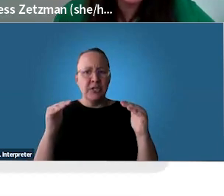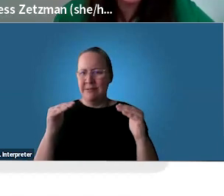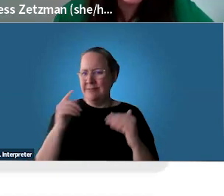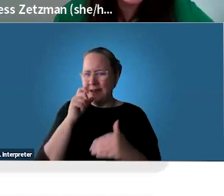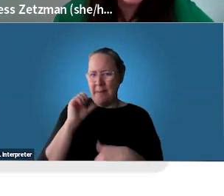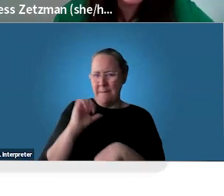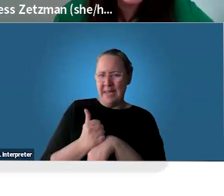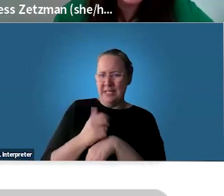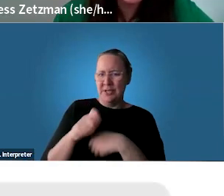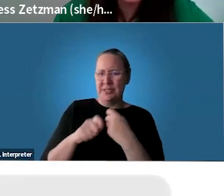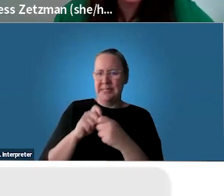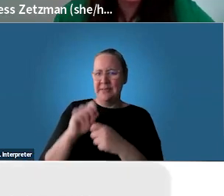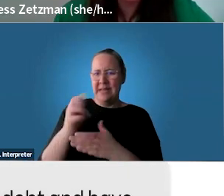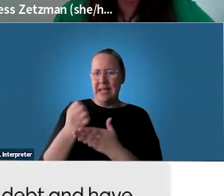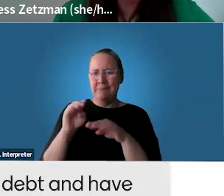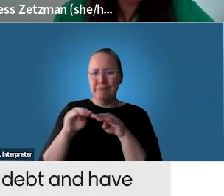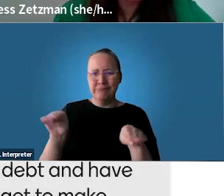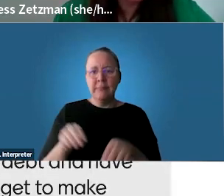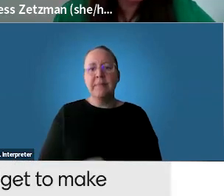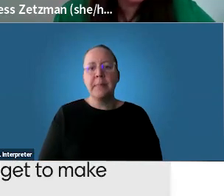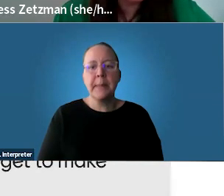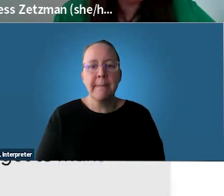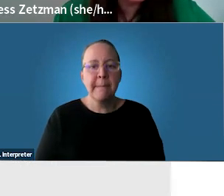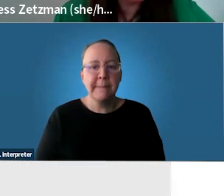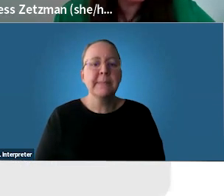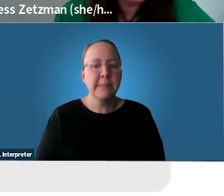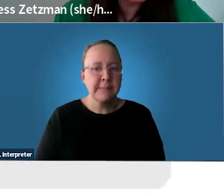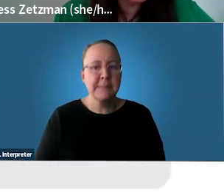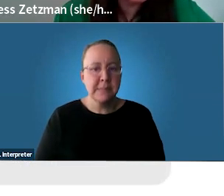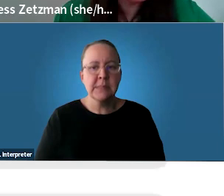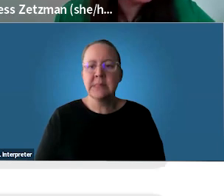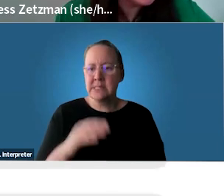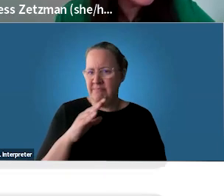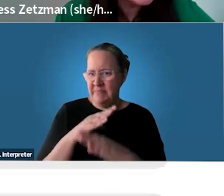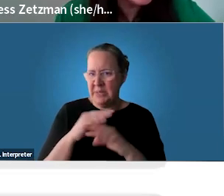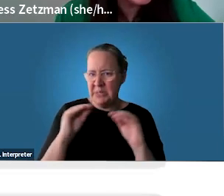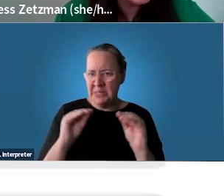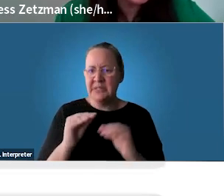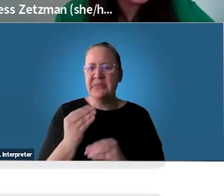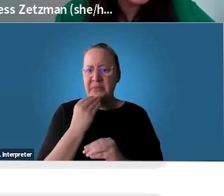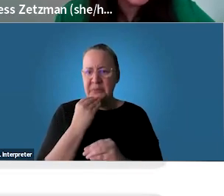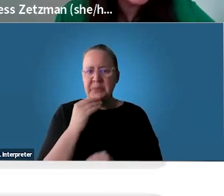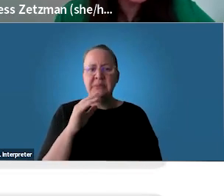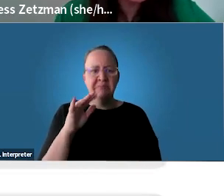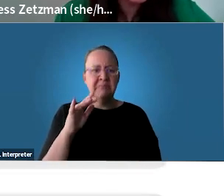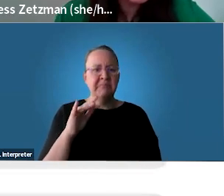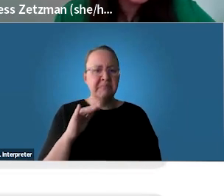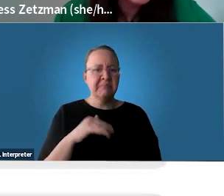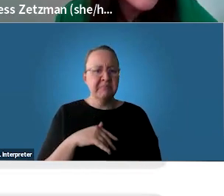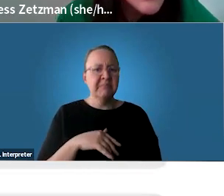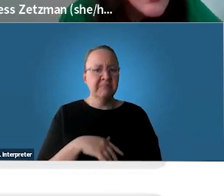on luck or circumstances. Yeah, no barriers to food and to